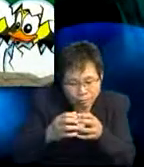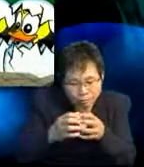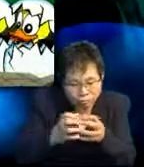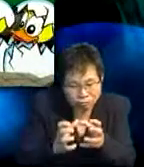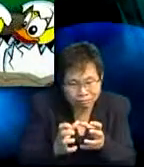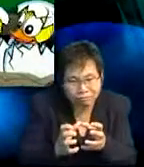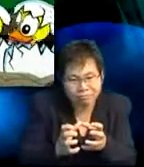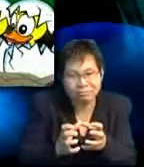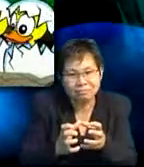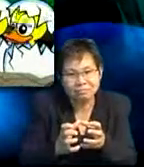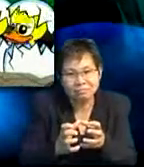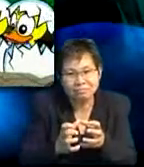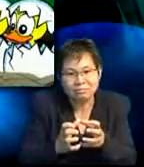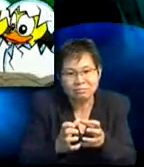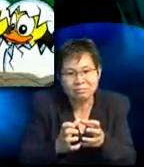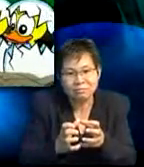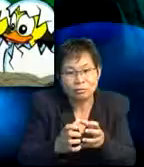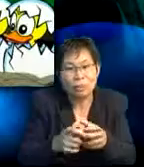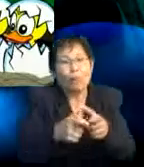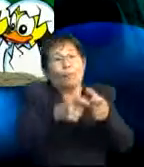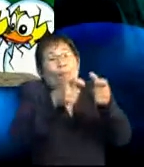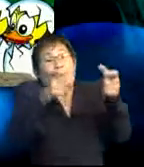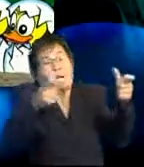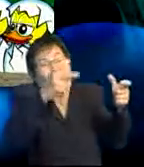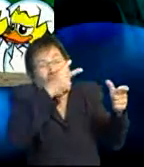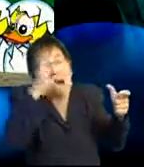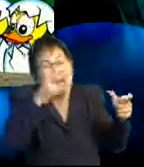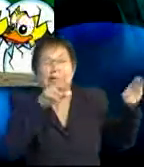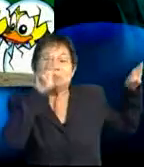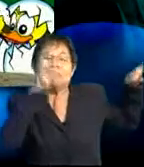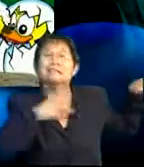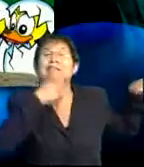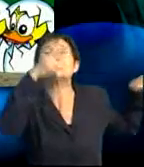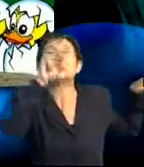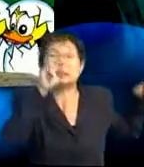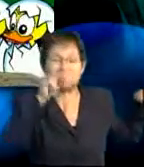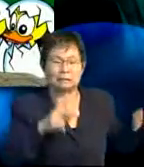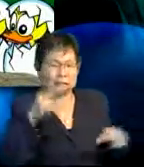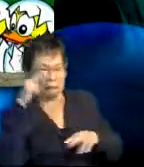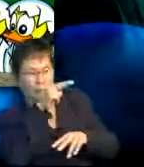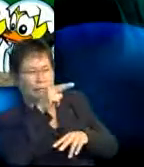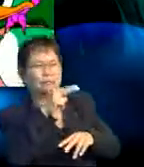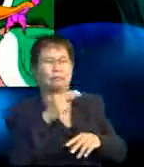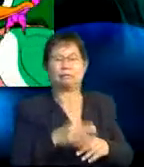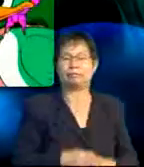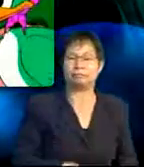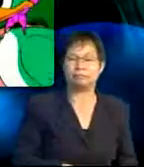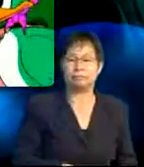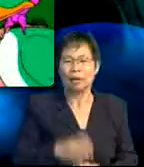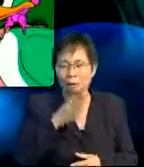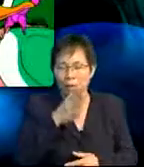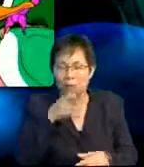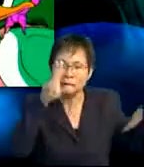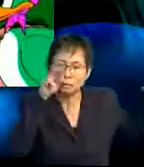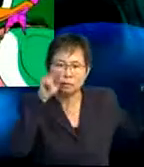did, and out came the biggest, ugliest duckling anyone had ever seen.